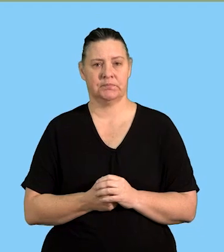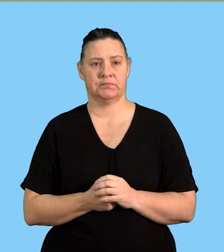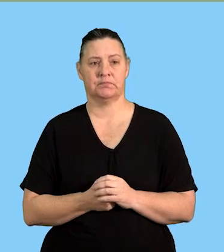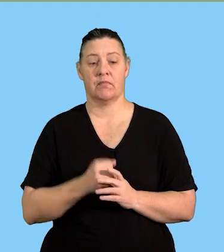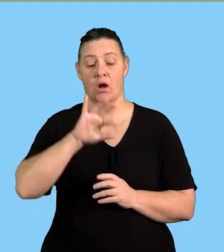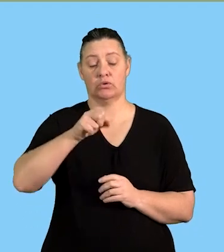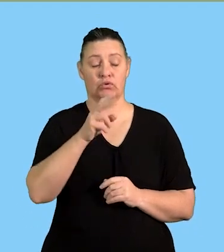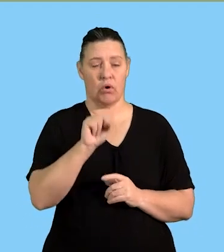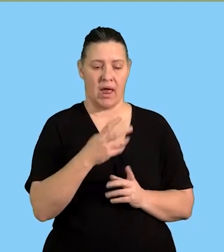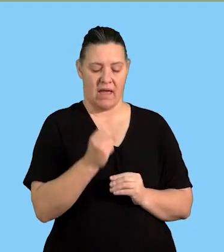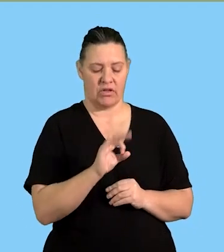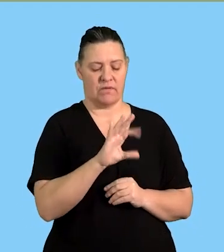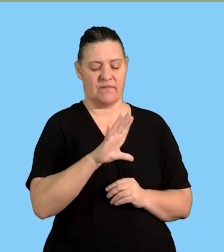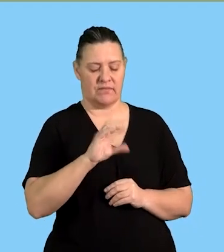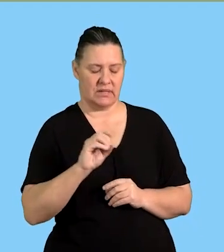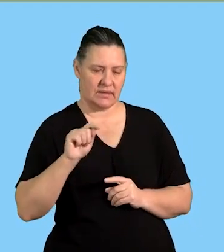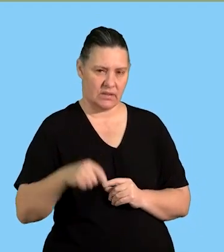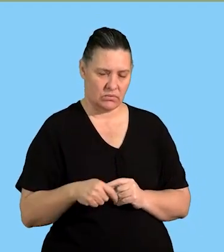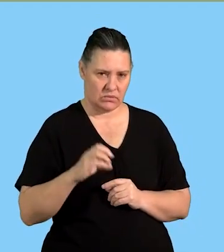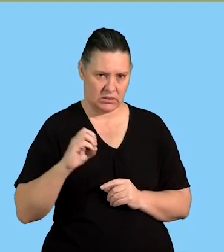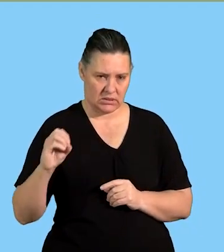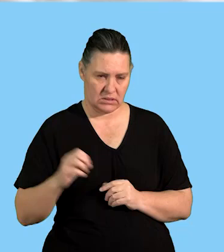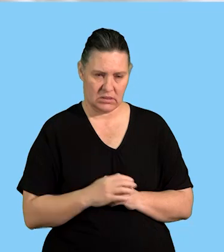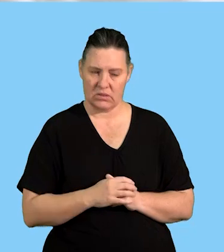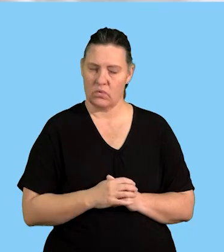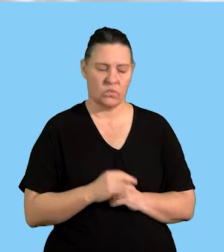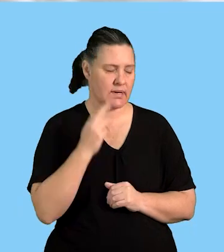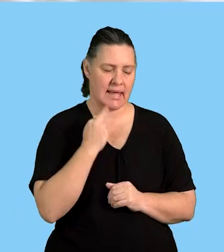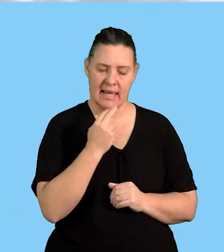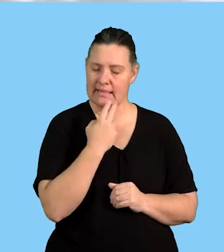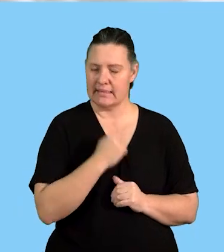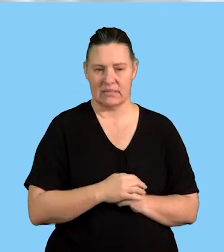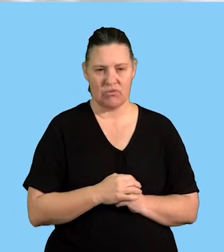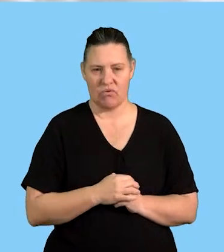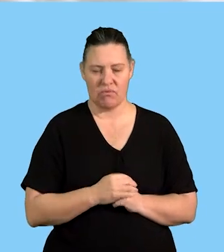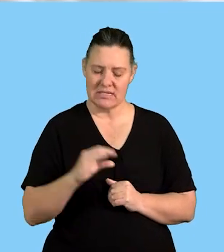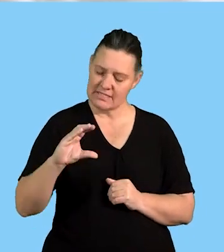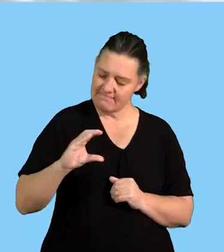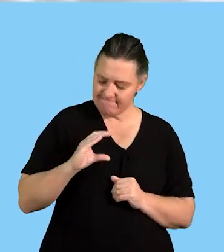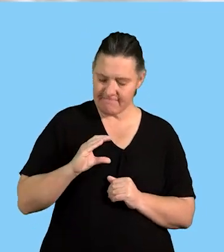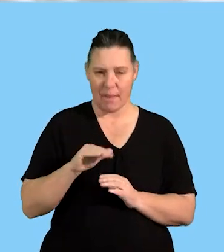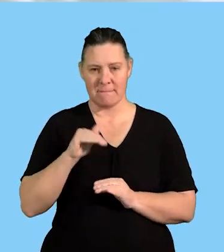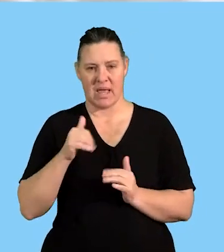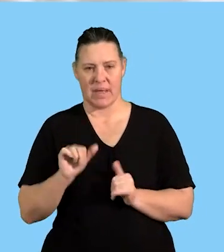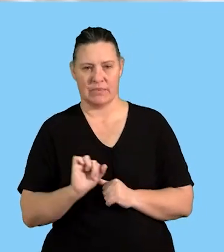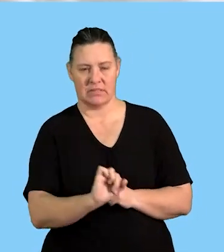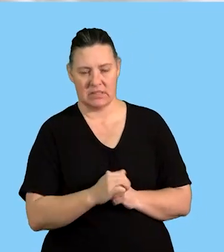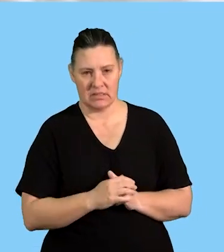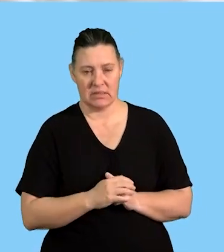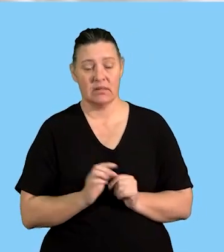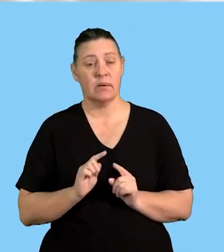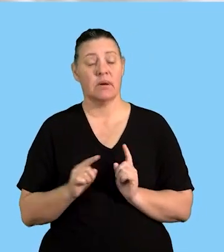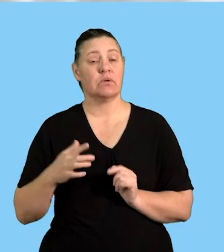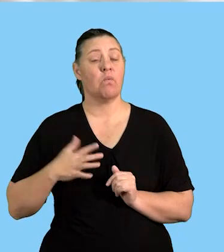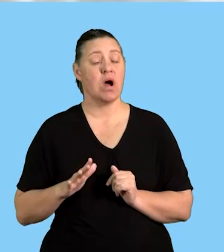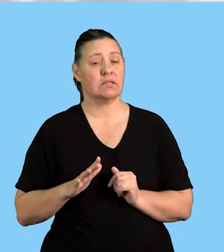Again, John has 350,000. Oh, this is nice. A lot of money into John's bank account. However, he